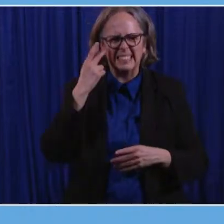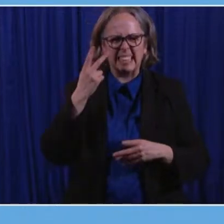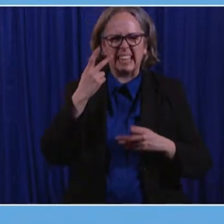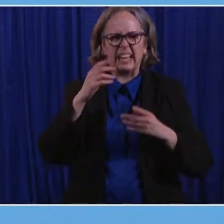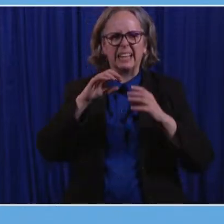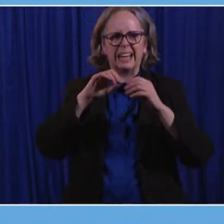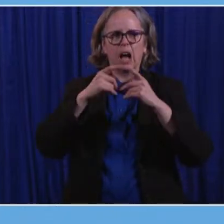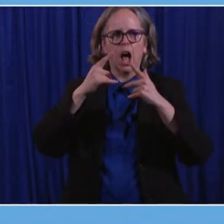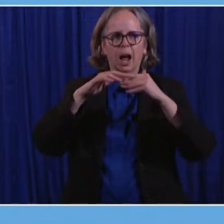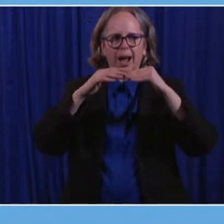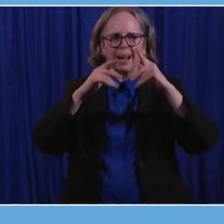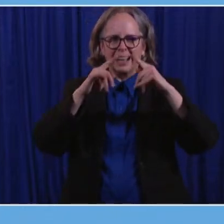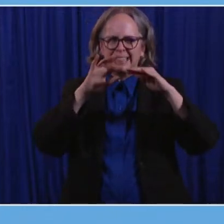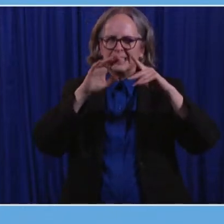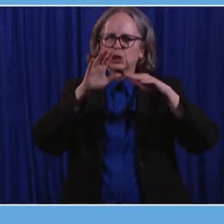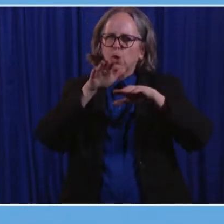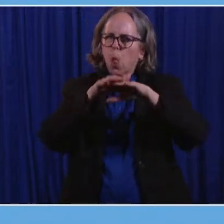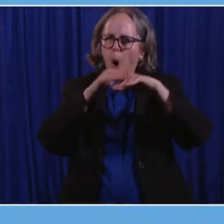now